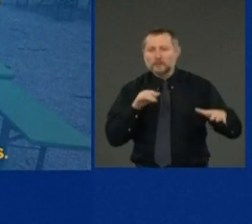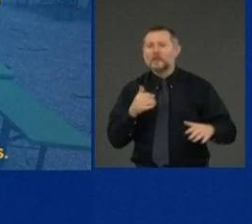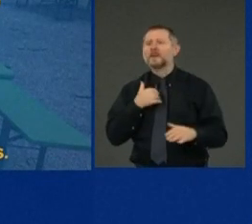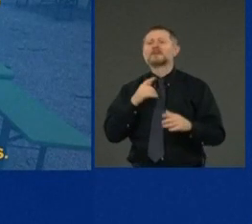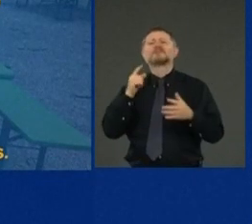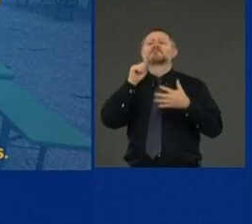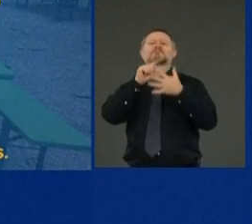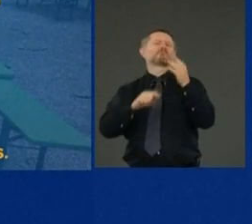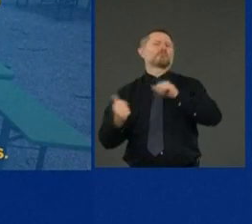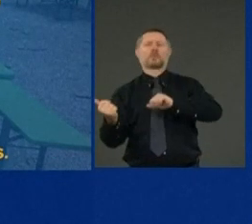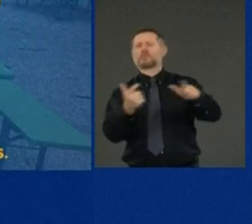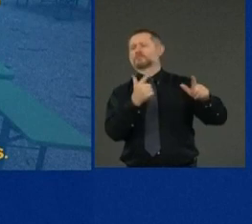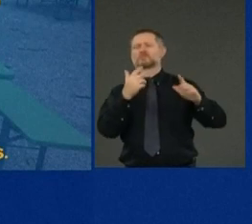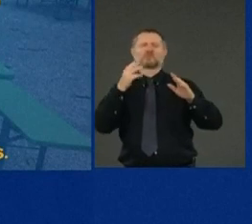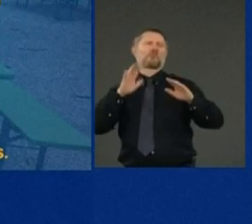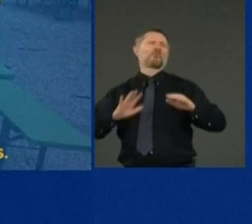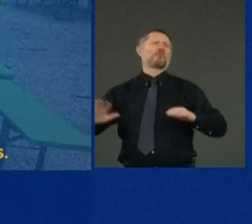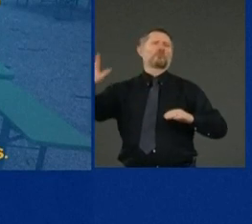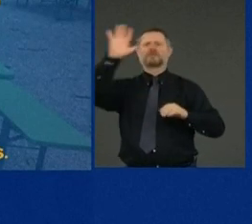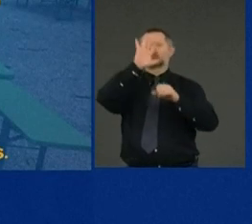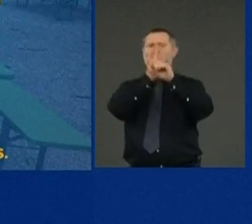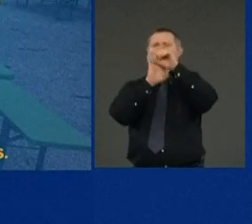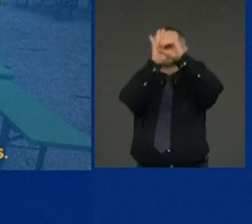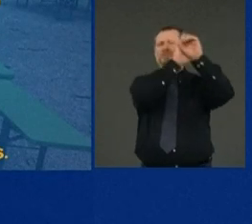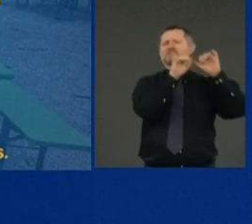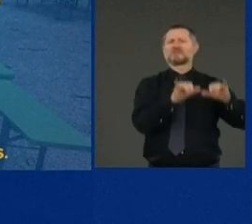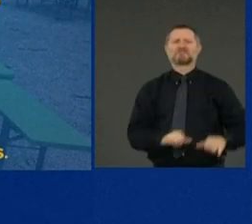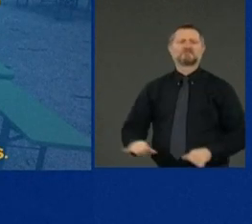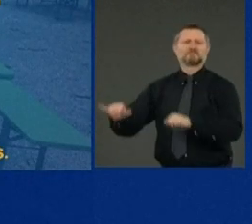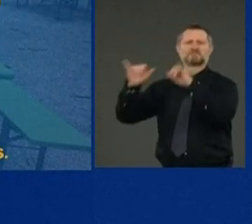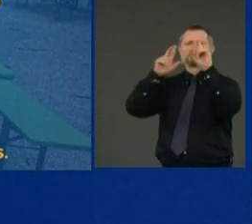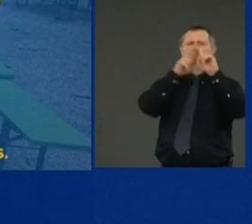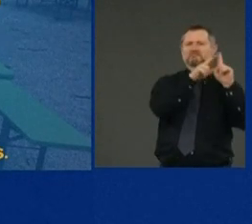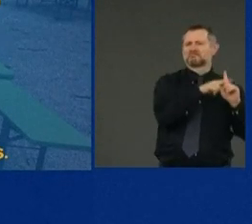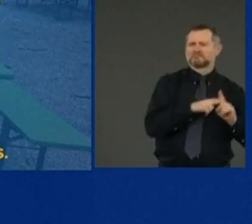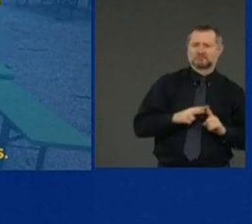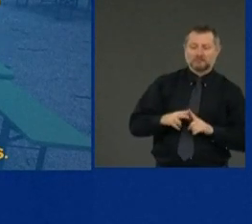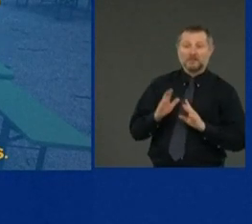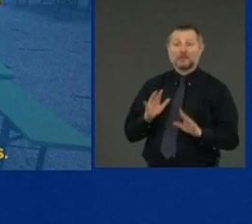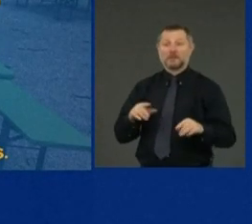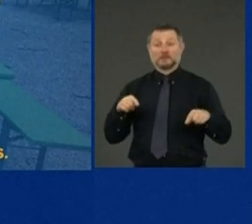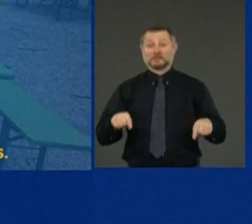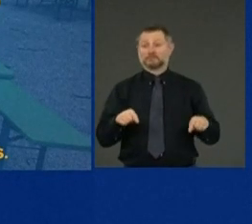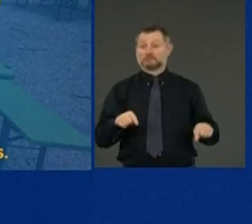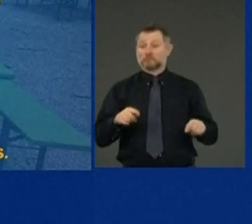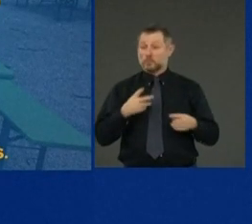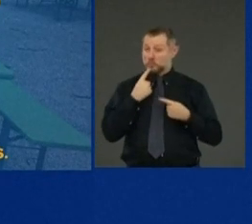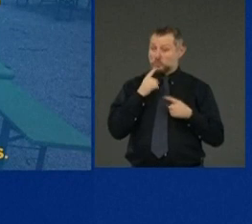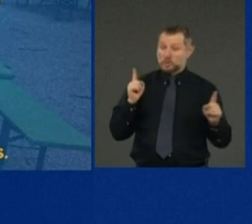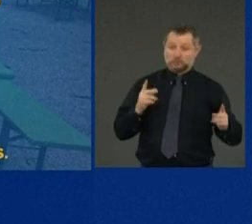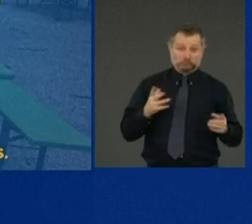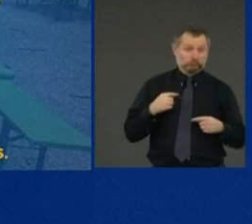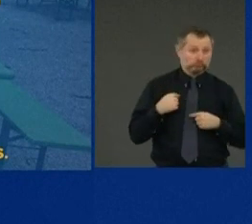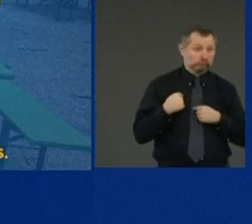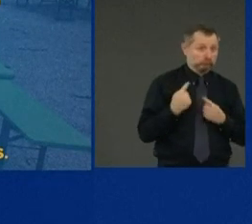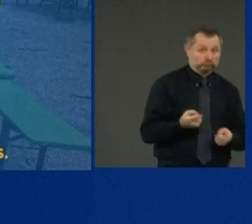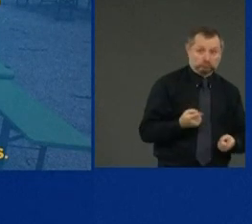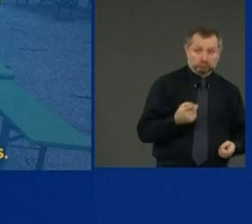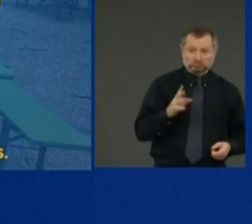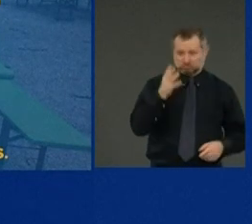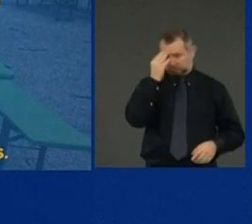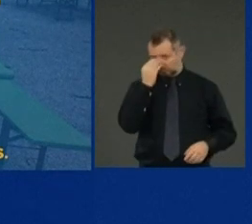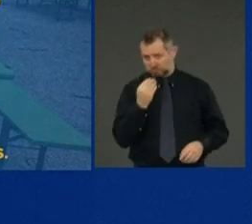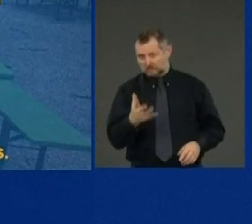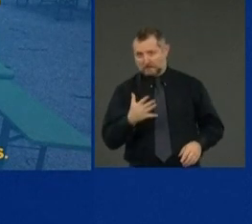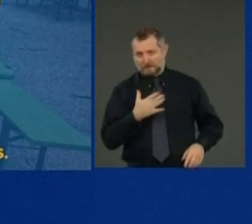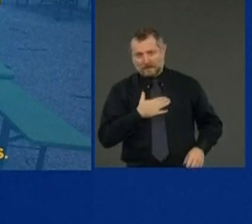every region across the state. It has worked overall. I can tell you from experience,